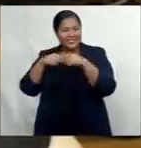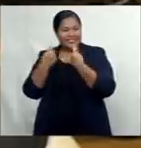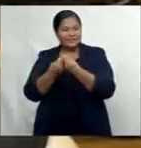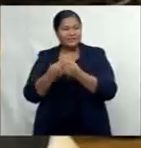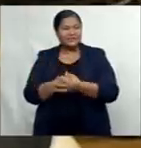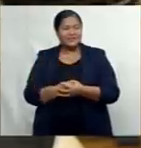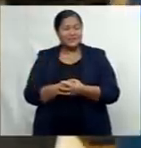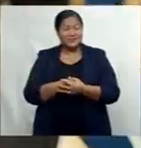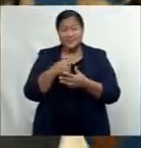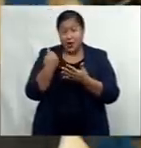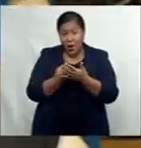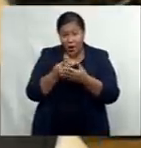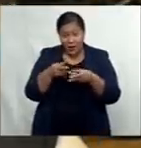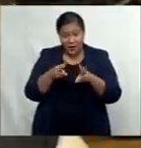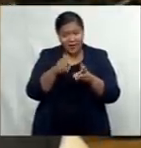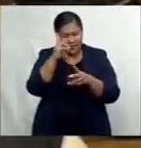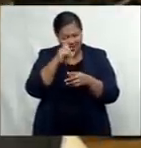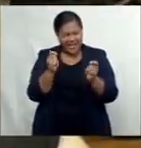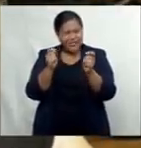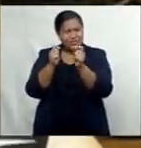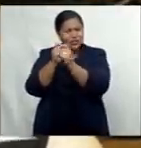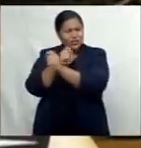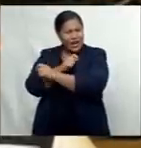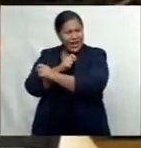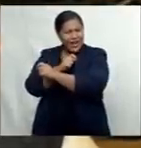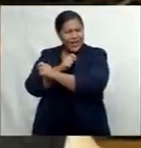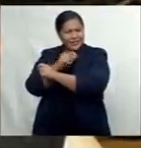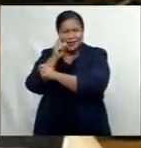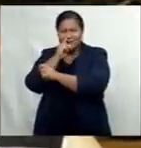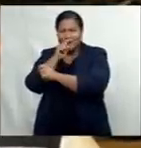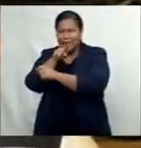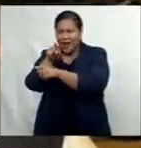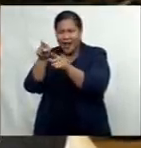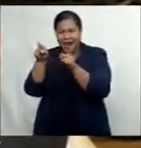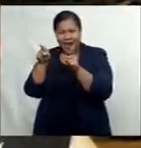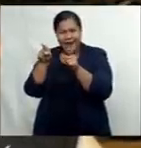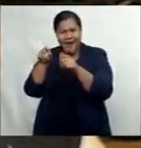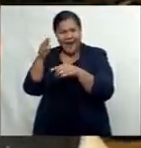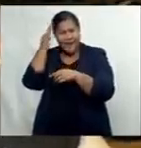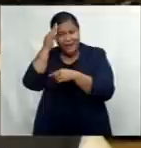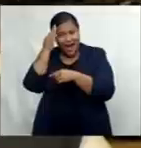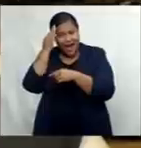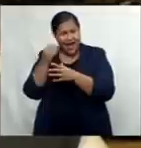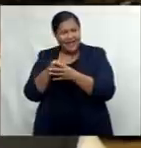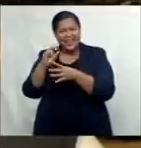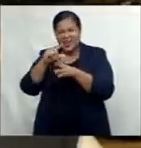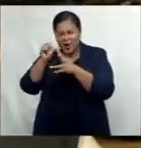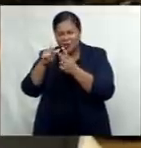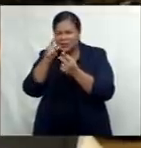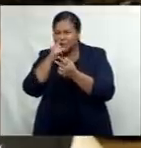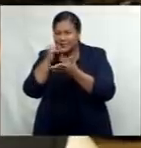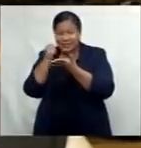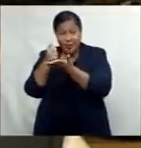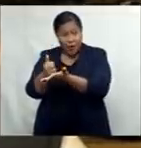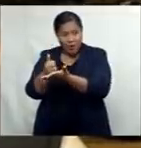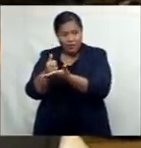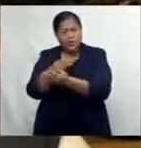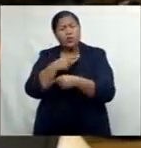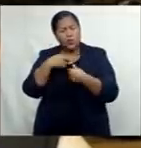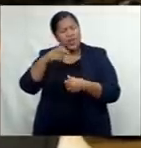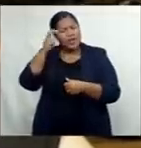convert the receptive from the public and also from the supporters is that we train